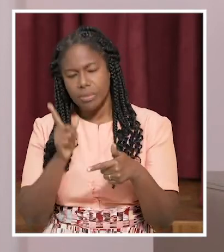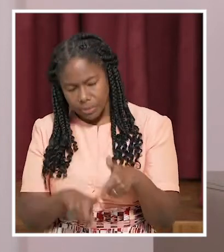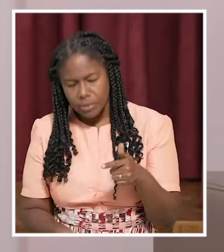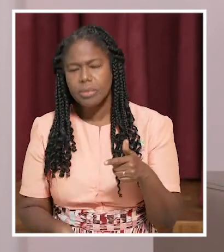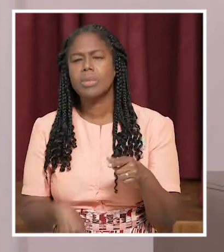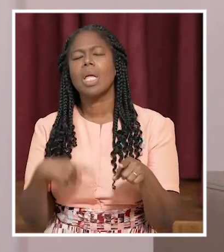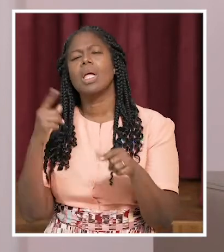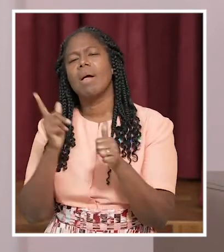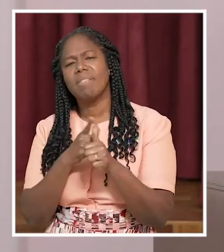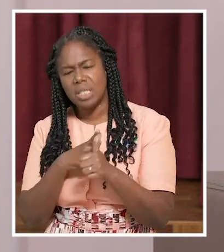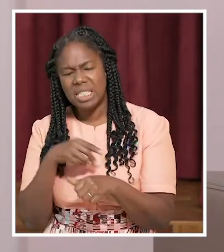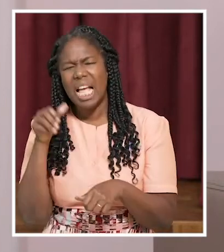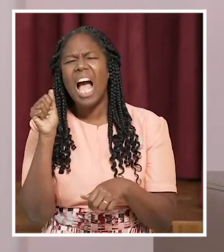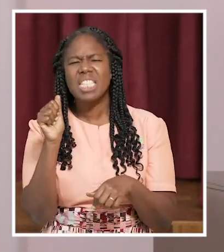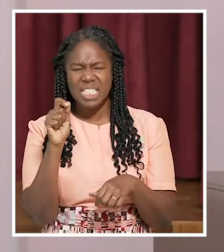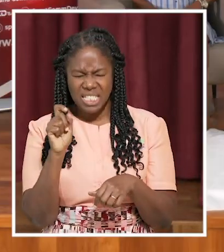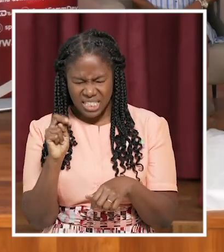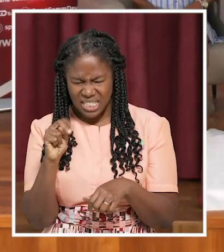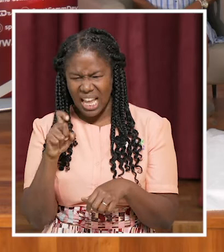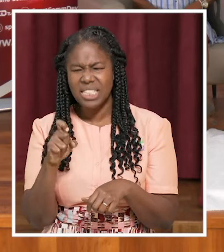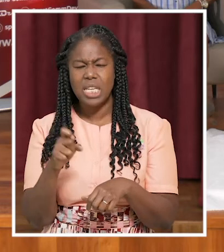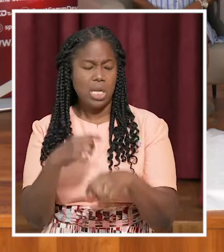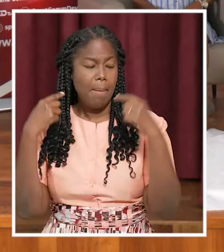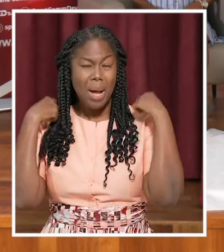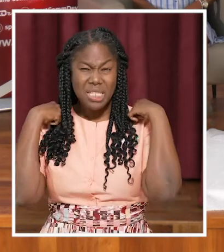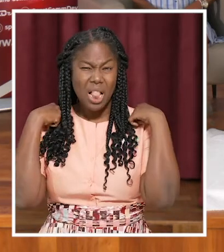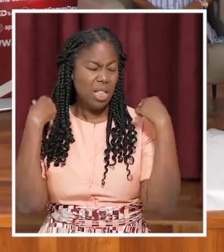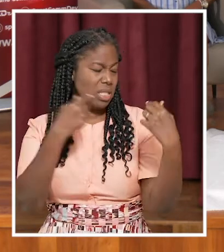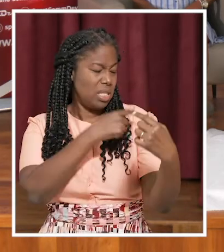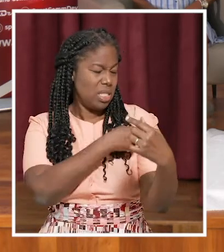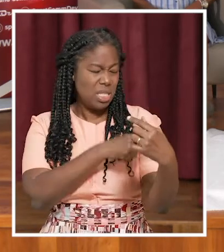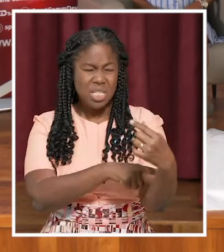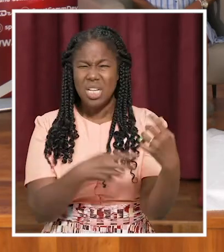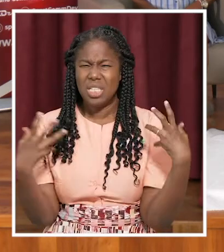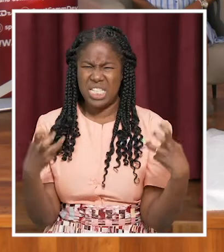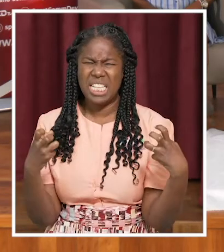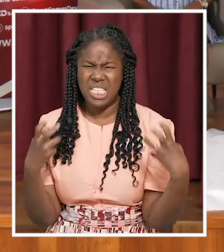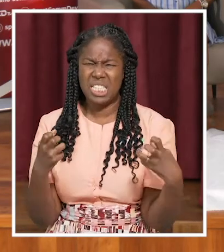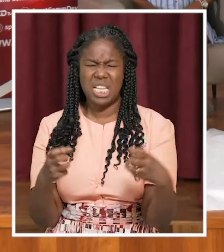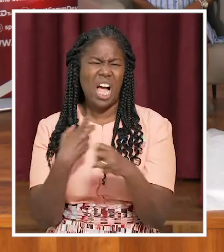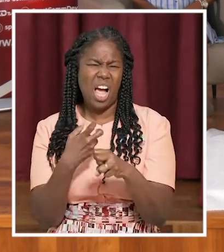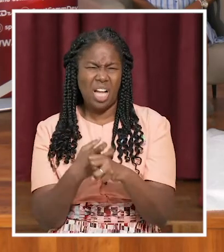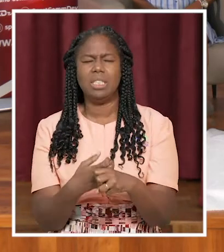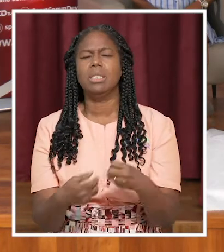You Yes. thinking about Muscles tense up. COVID or an issue Yeah. in your life or an exam or something like that, and this will create